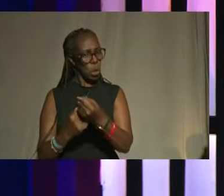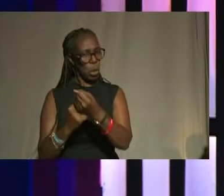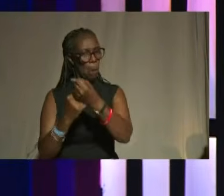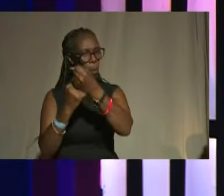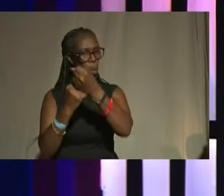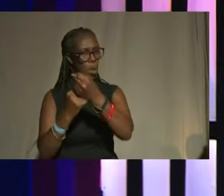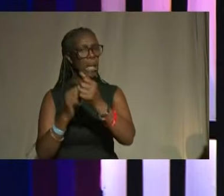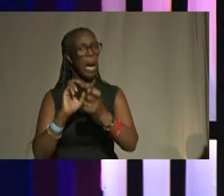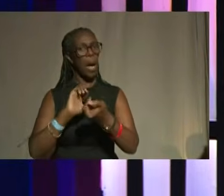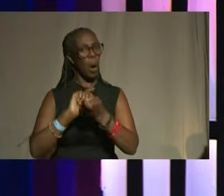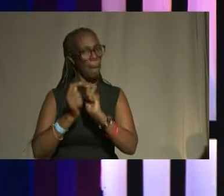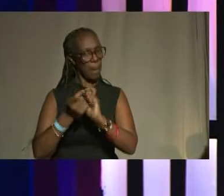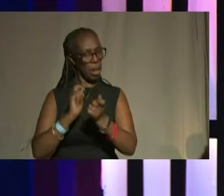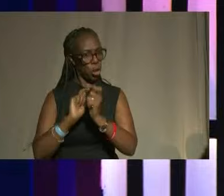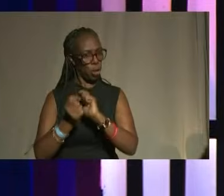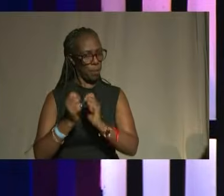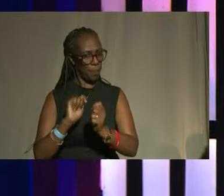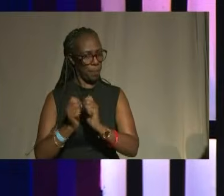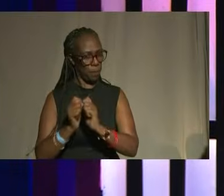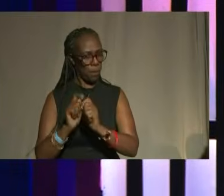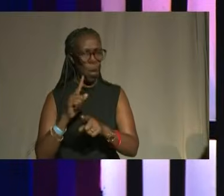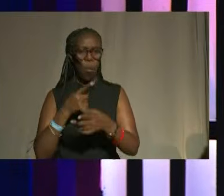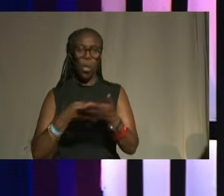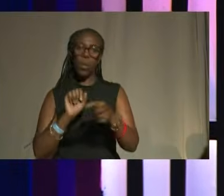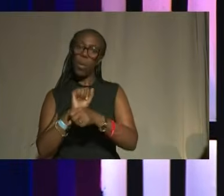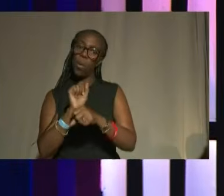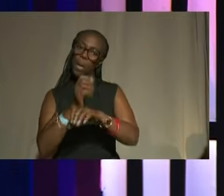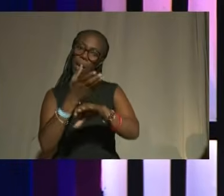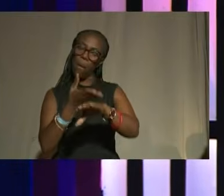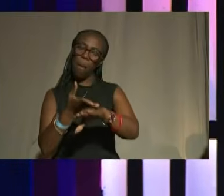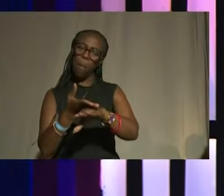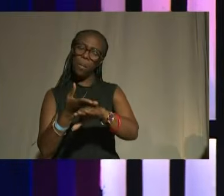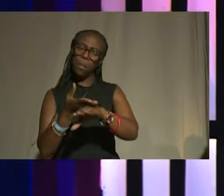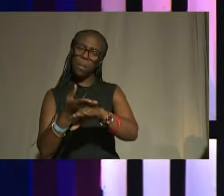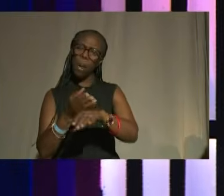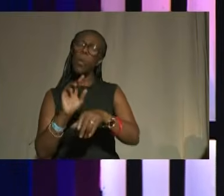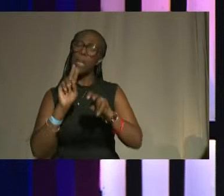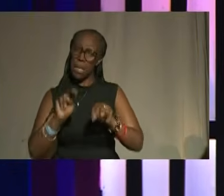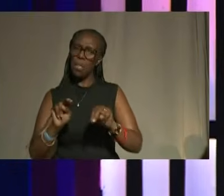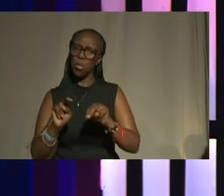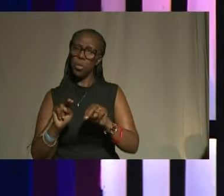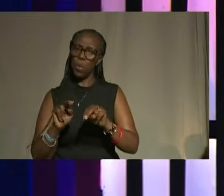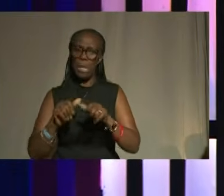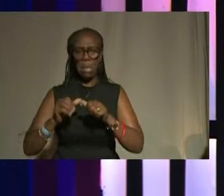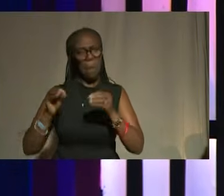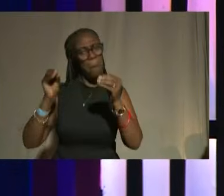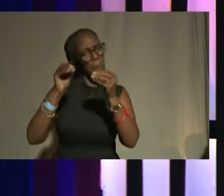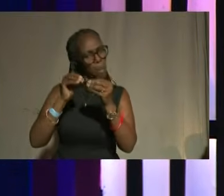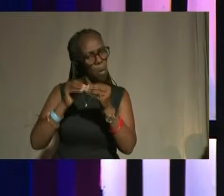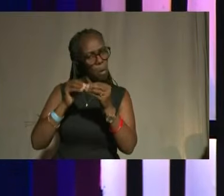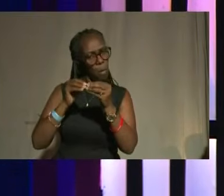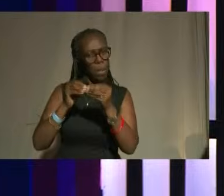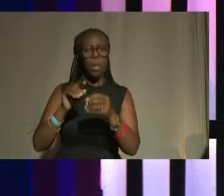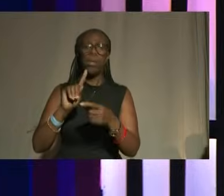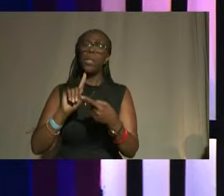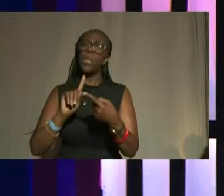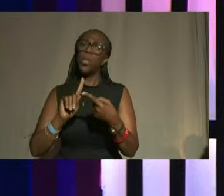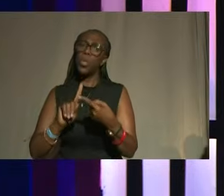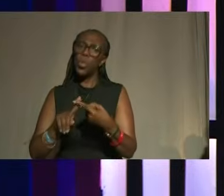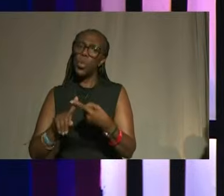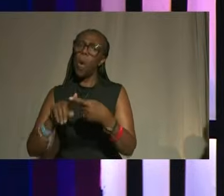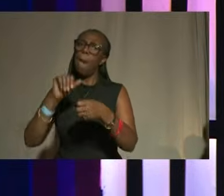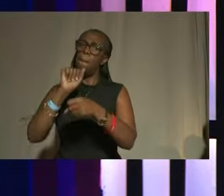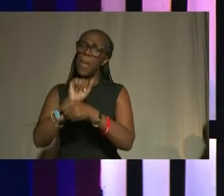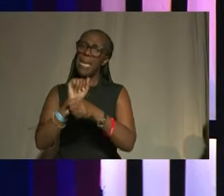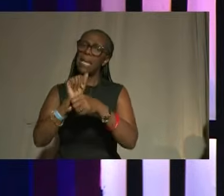we have been working on, but I do agree we need to work on it more, and this is for the next administration, is to make it easier for